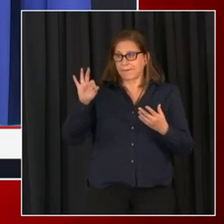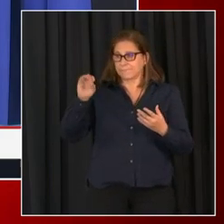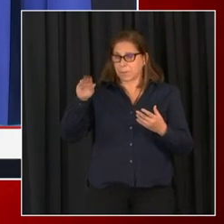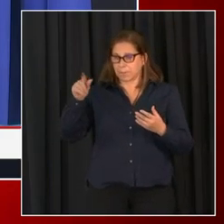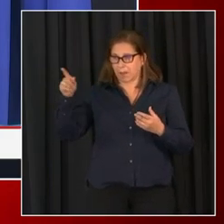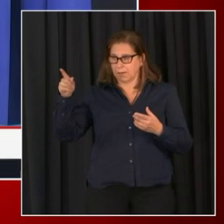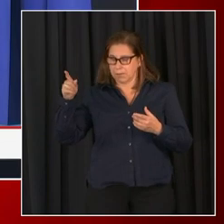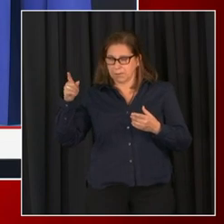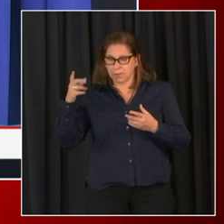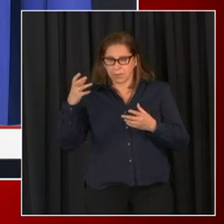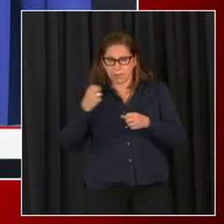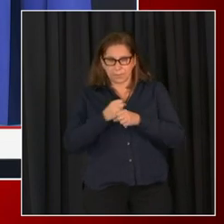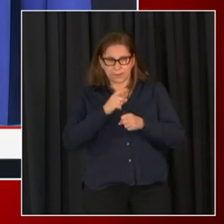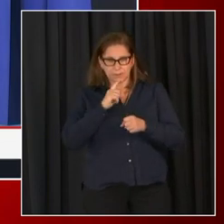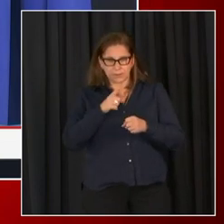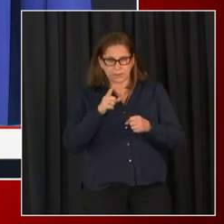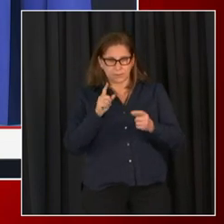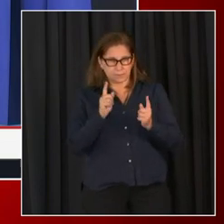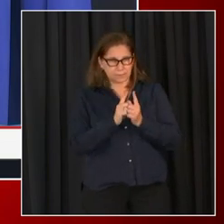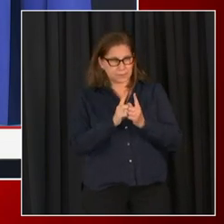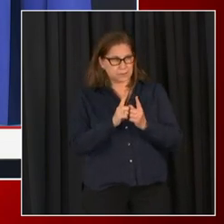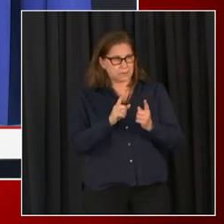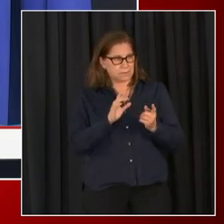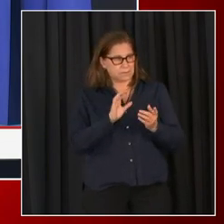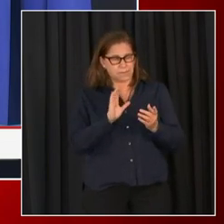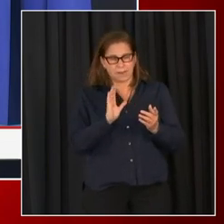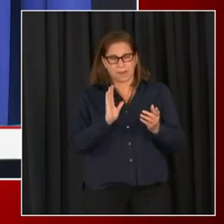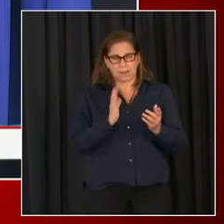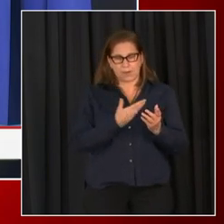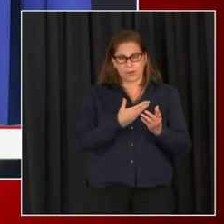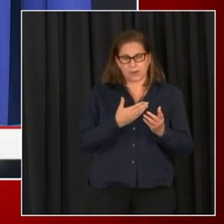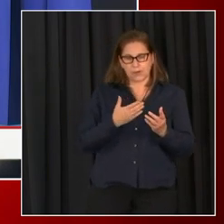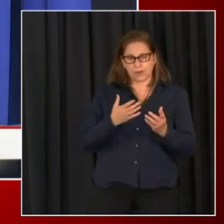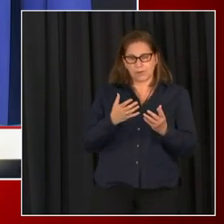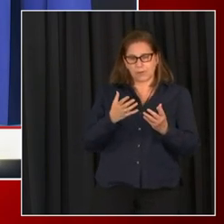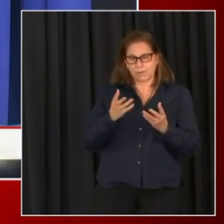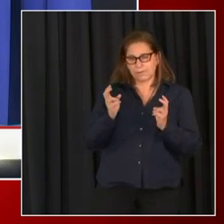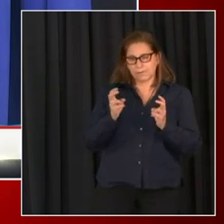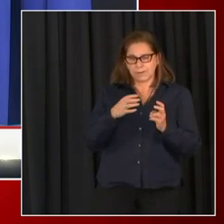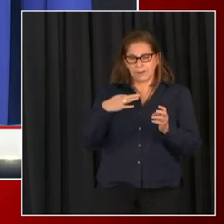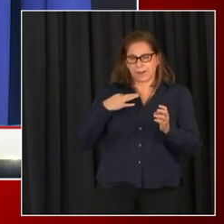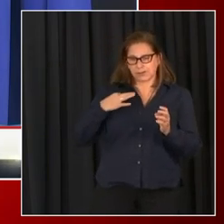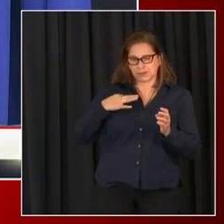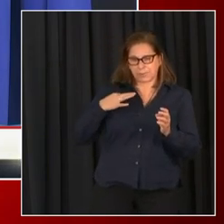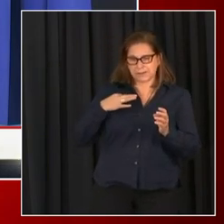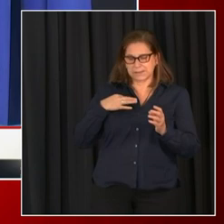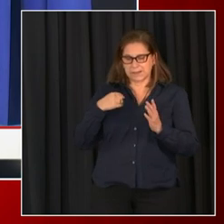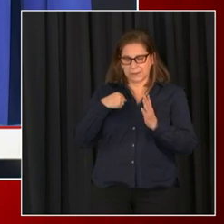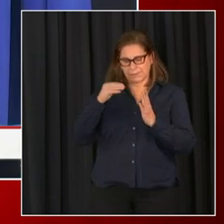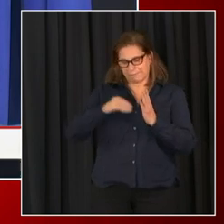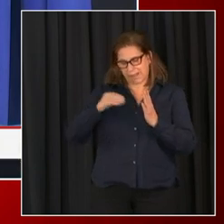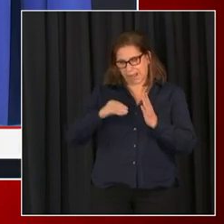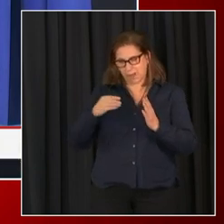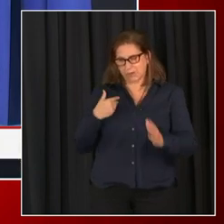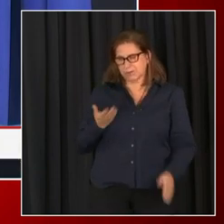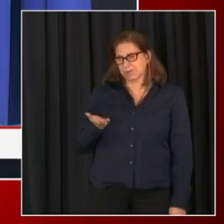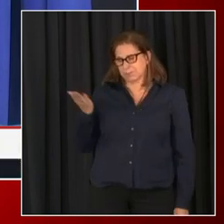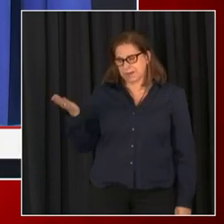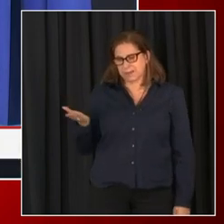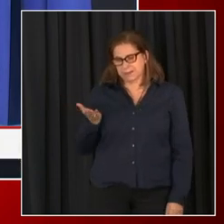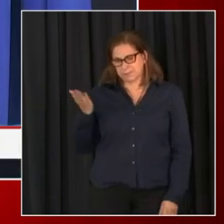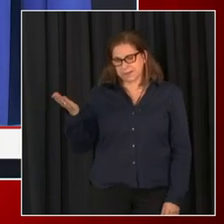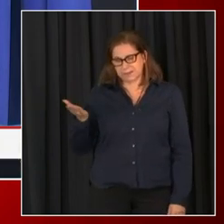sure that we are continue to be very aggressive in submitting those reimbursements to